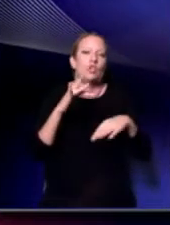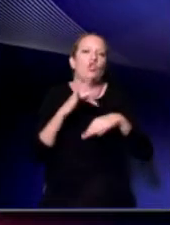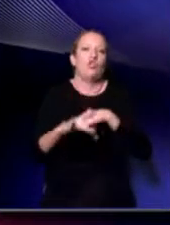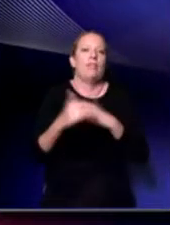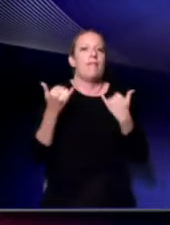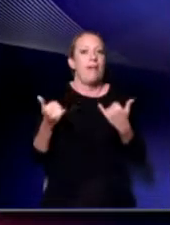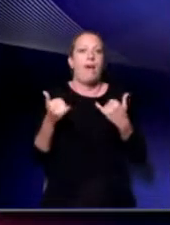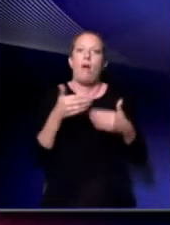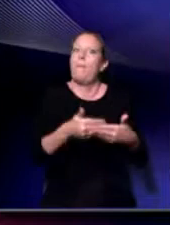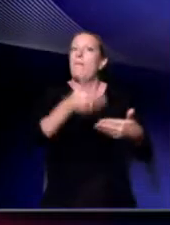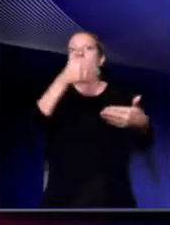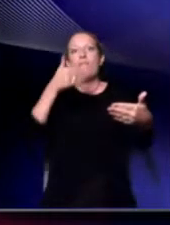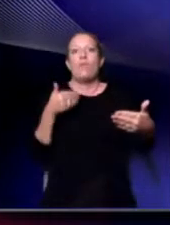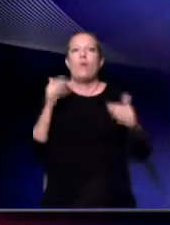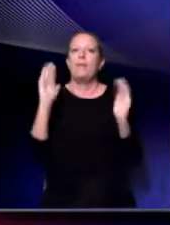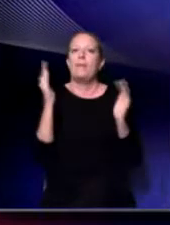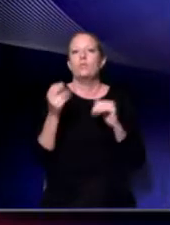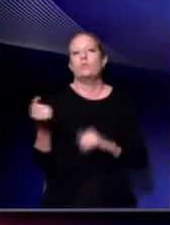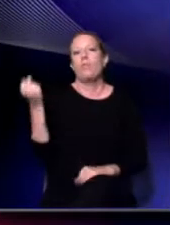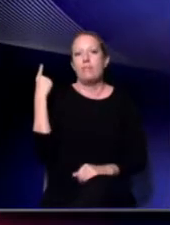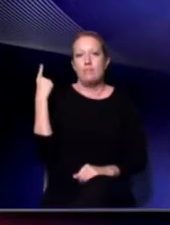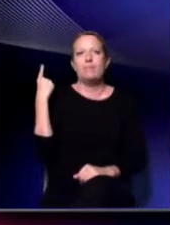lot earlier than last year.